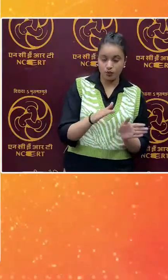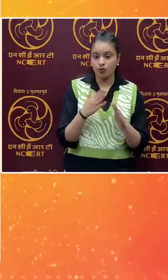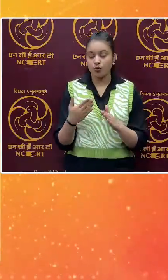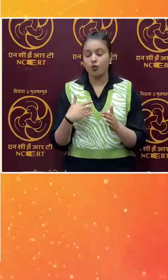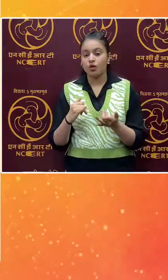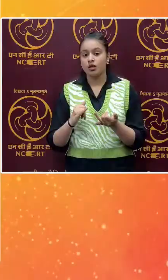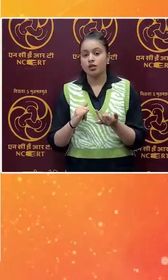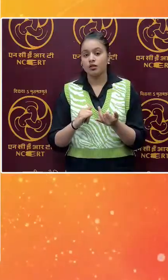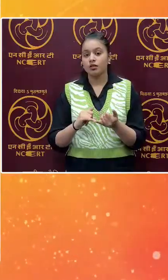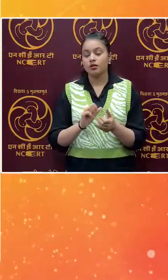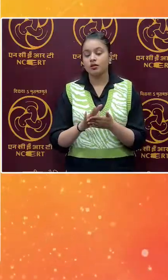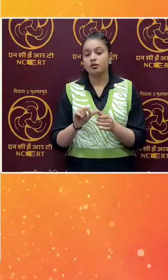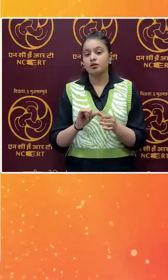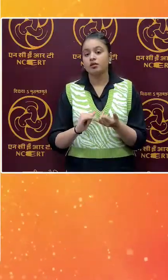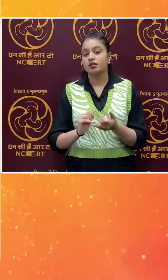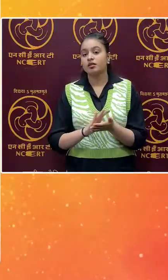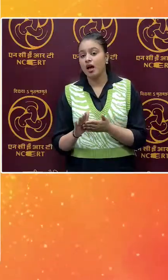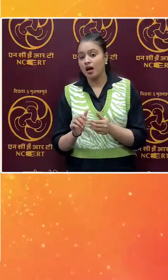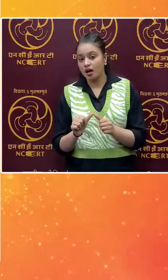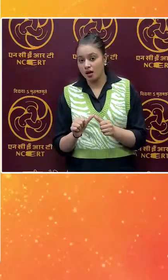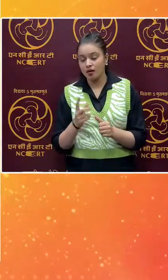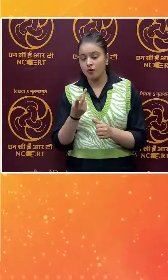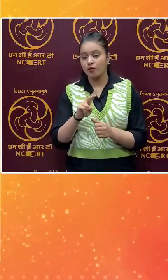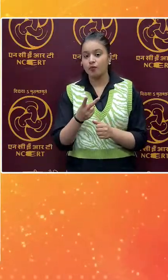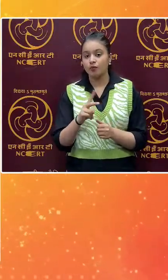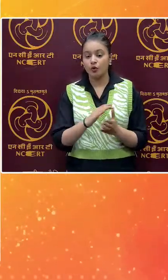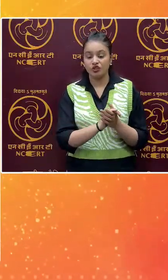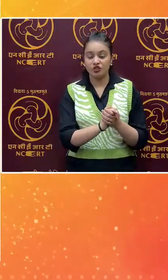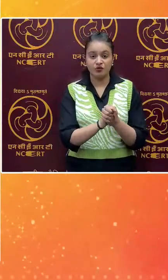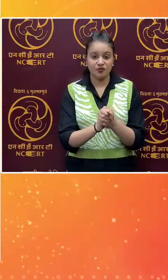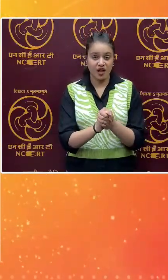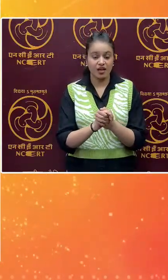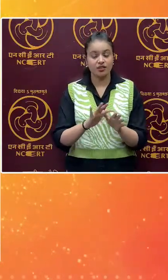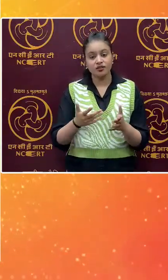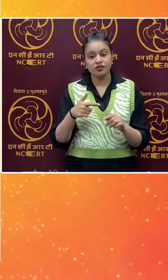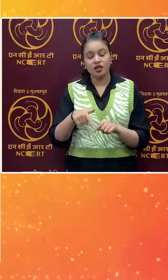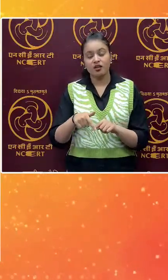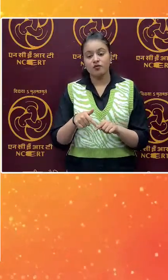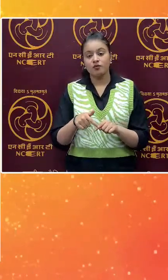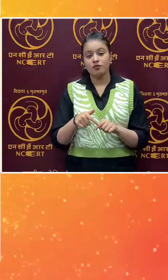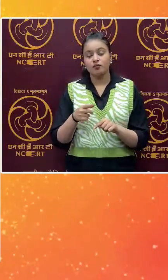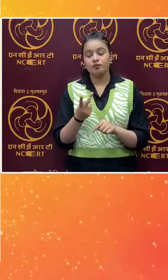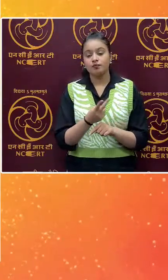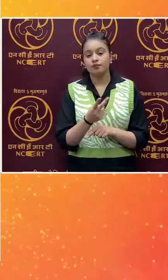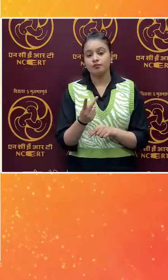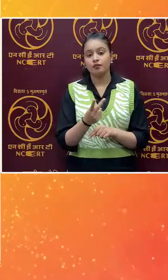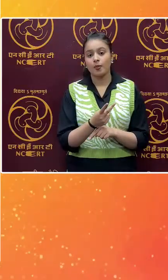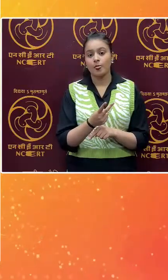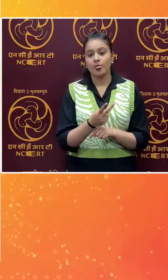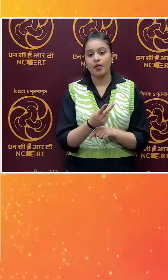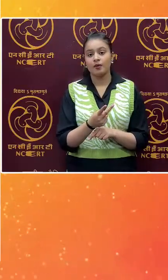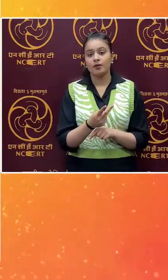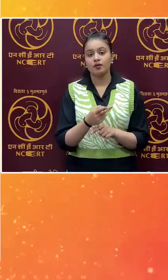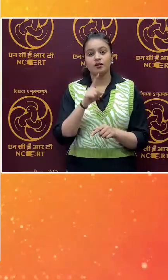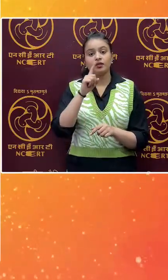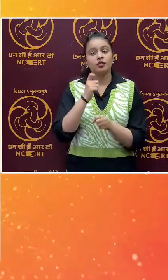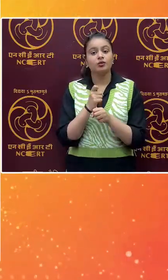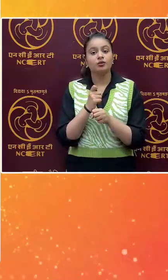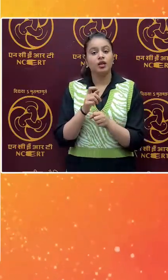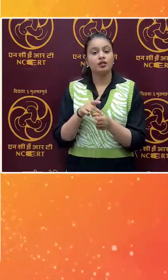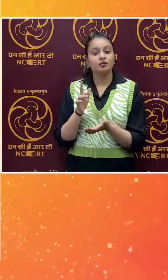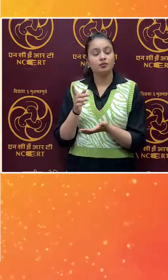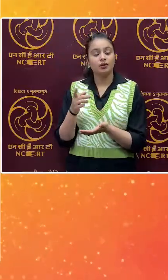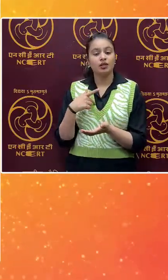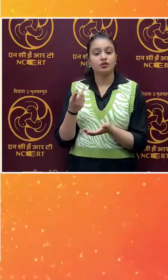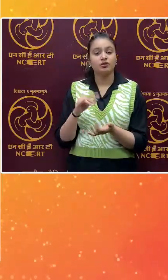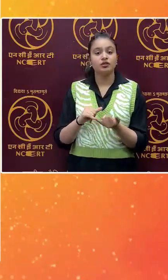fallout. Saha and Nehru had friendship dating back to Saha's Allahabad days. It was